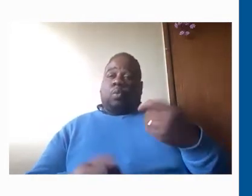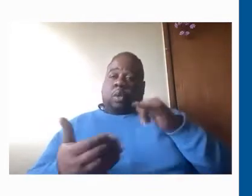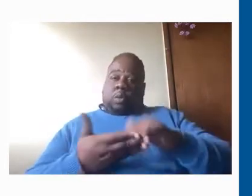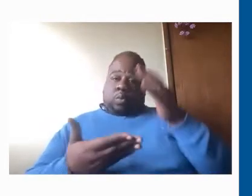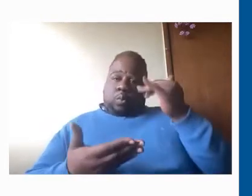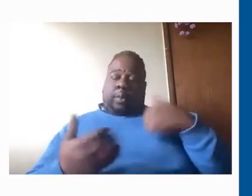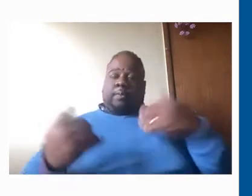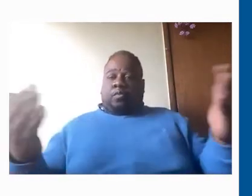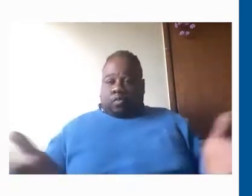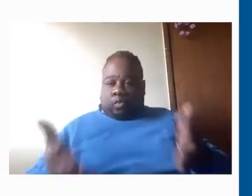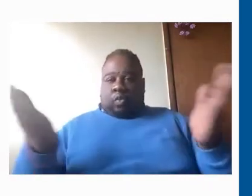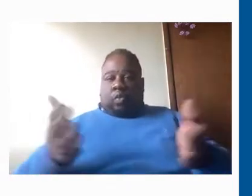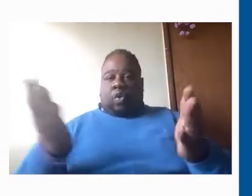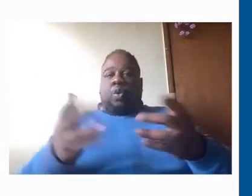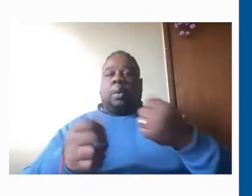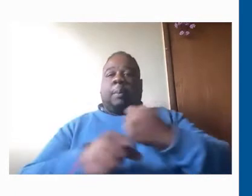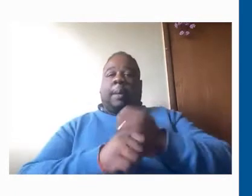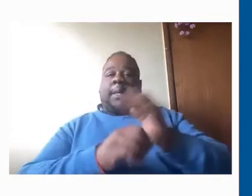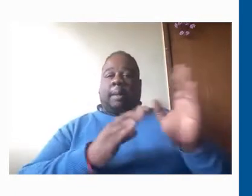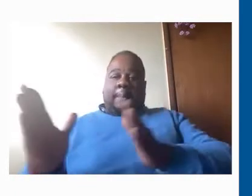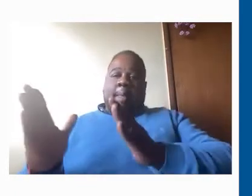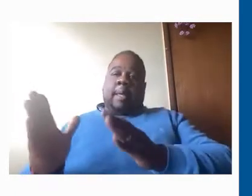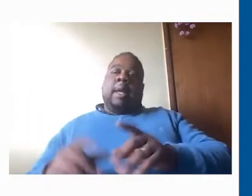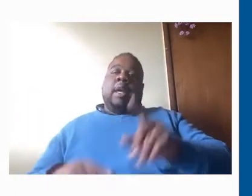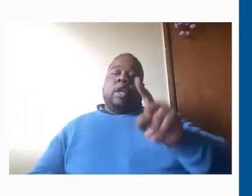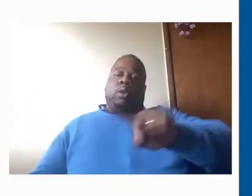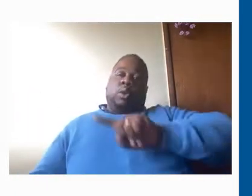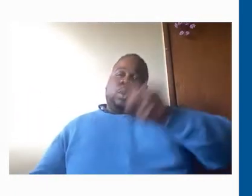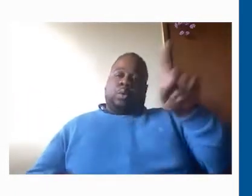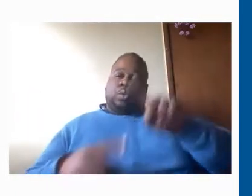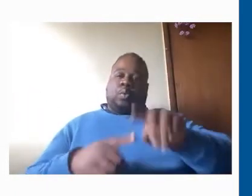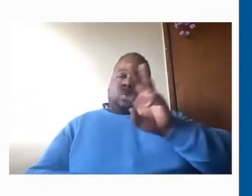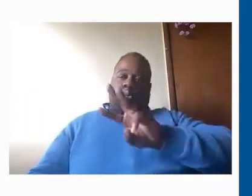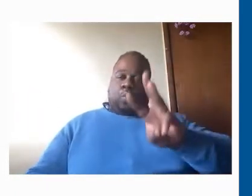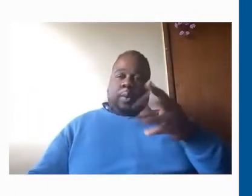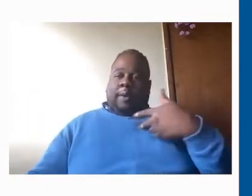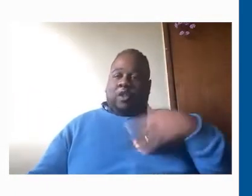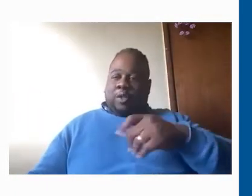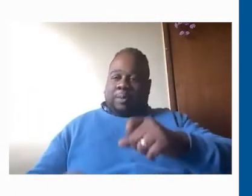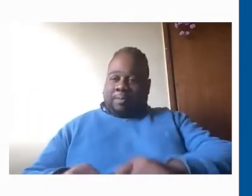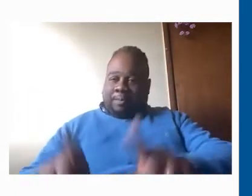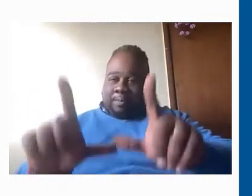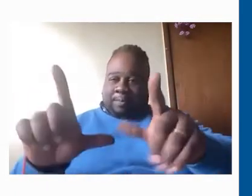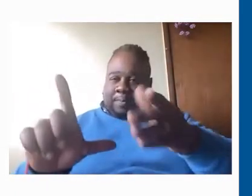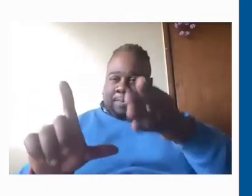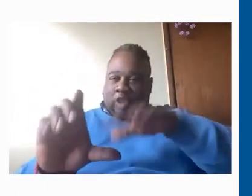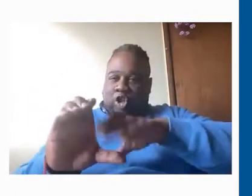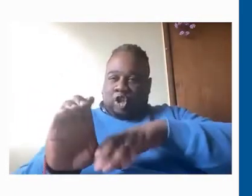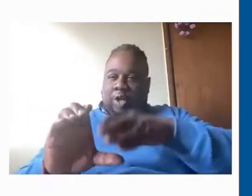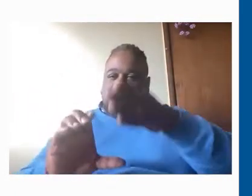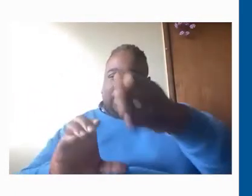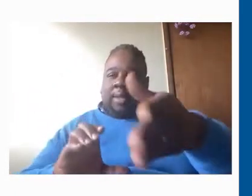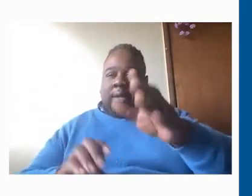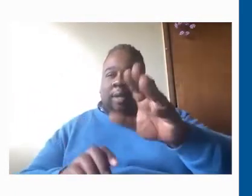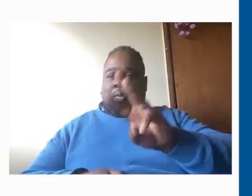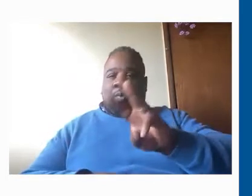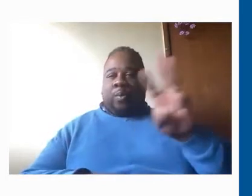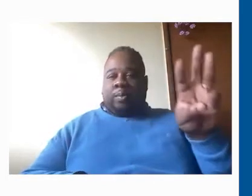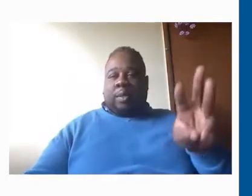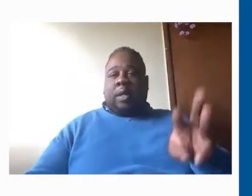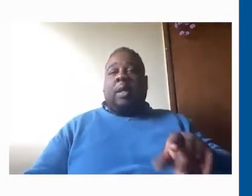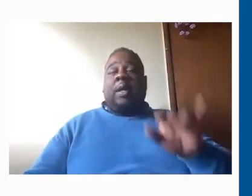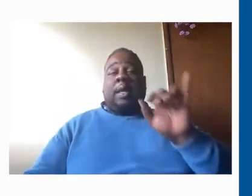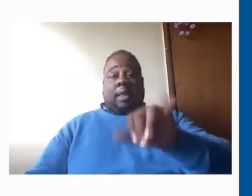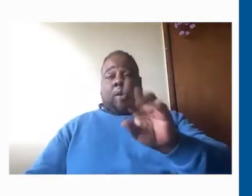There is the Hurricane Evacuation Zone Finder. It is accessible to people with disabilities. What that website does, you can